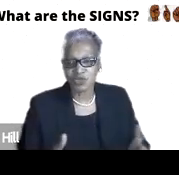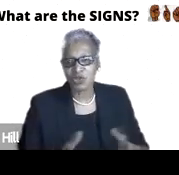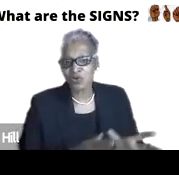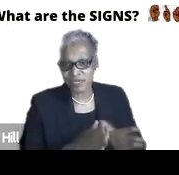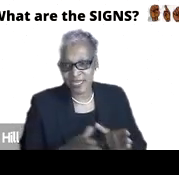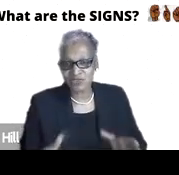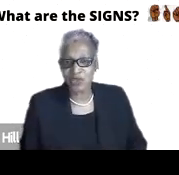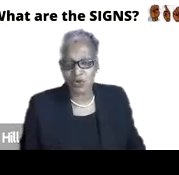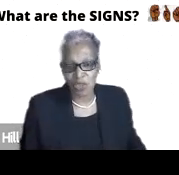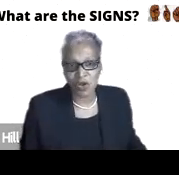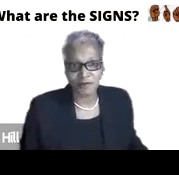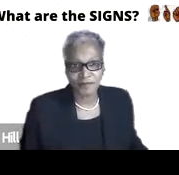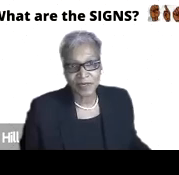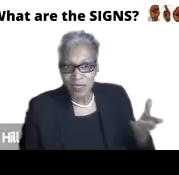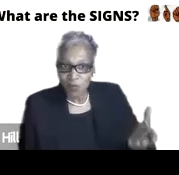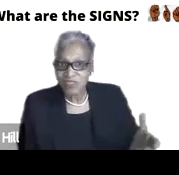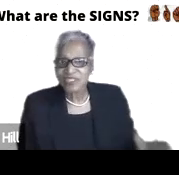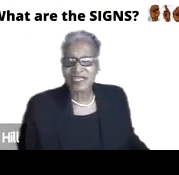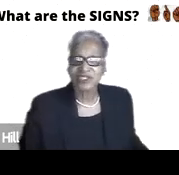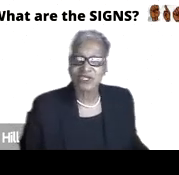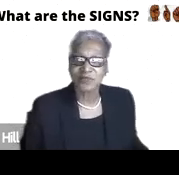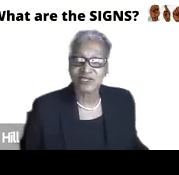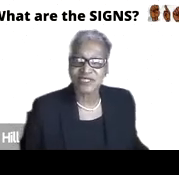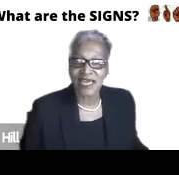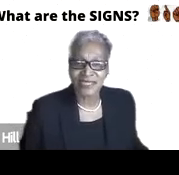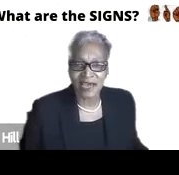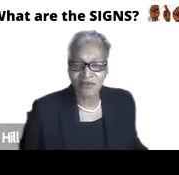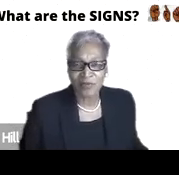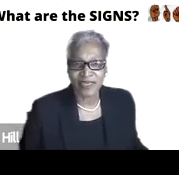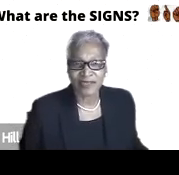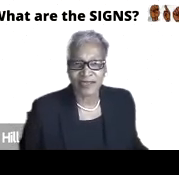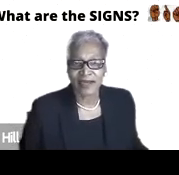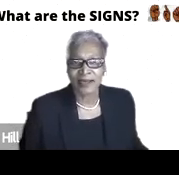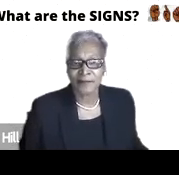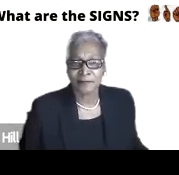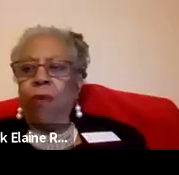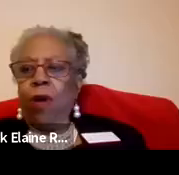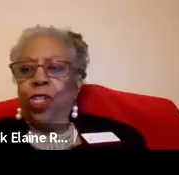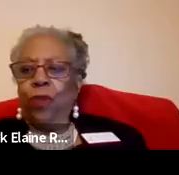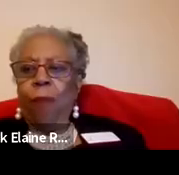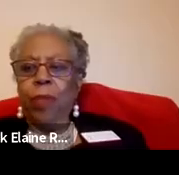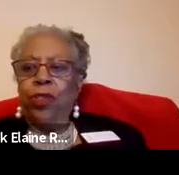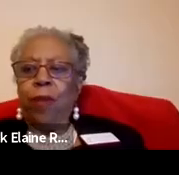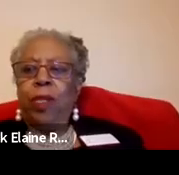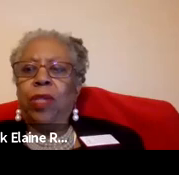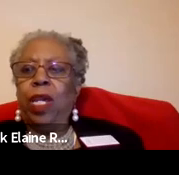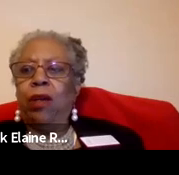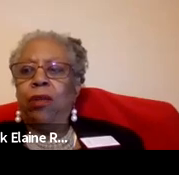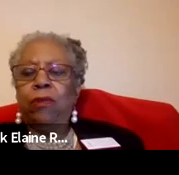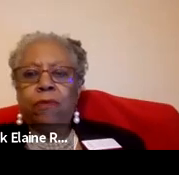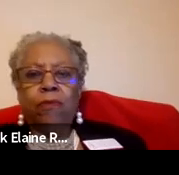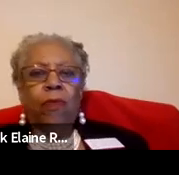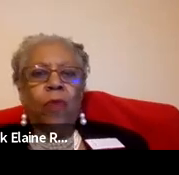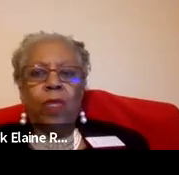reiterate what you're learning as we go along. What's next is going to be the signed alphabet. All right, Ms.